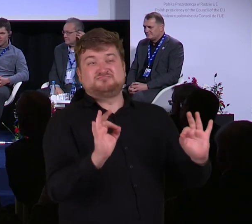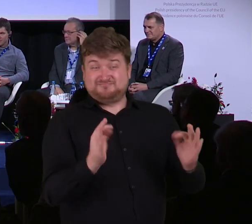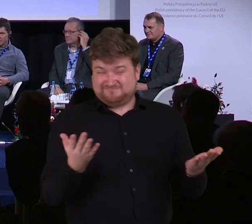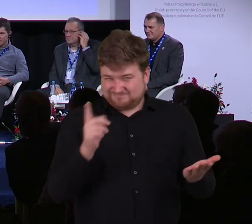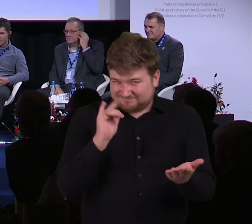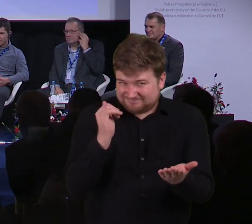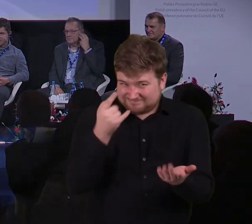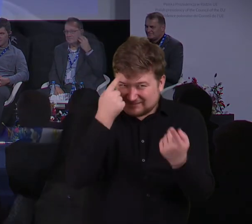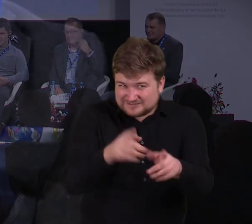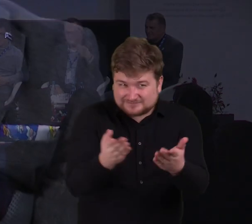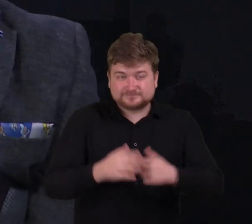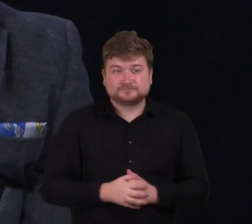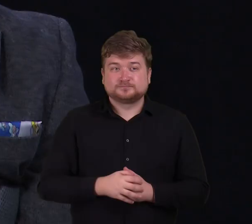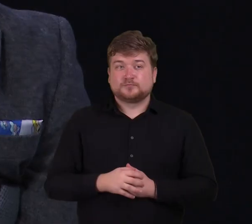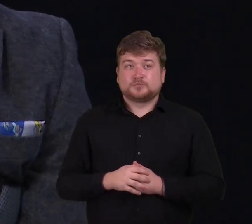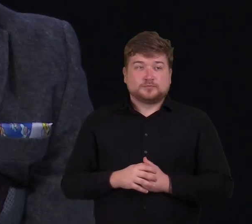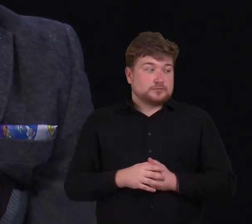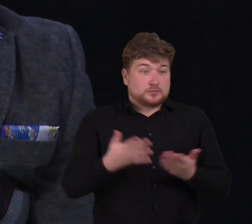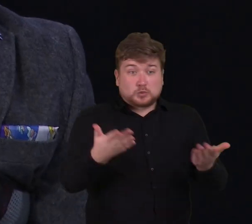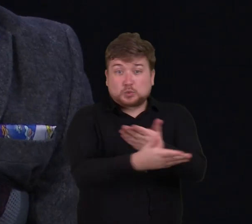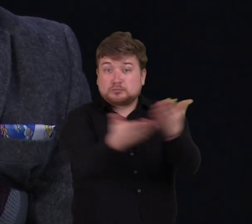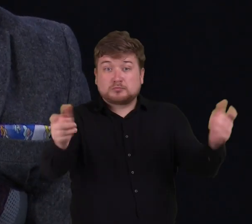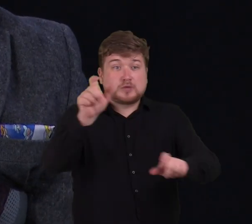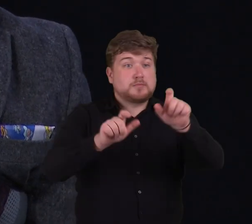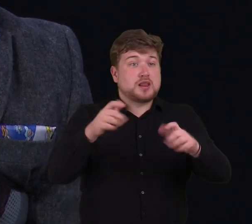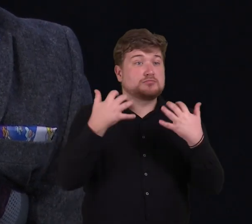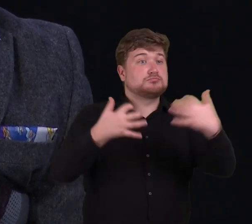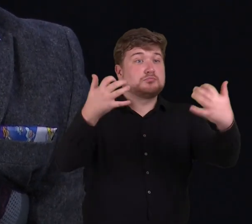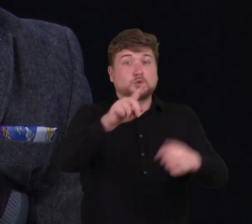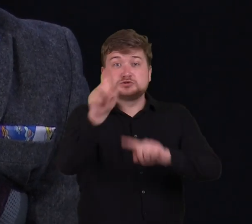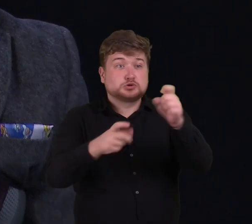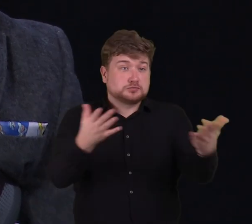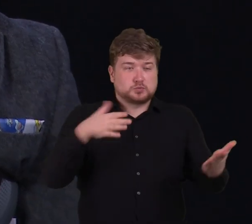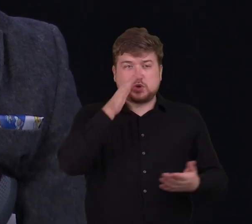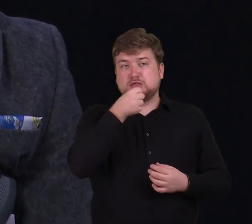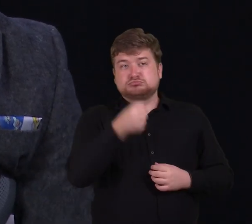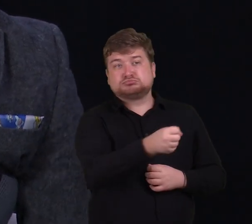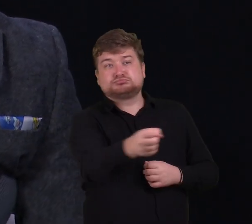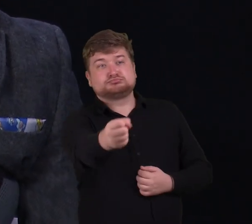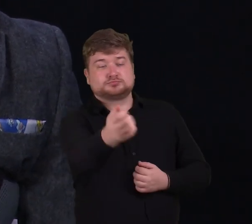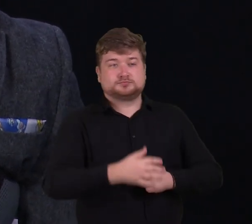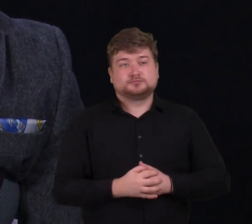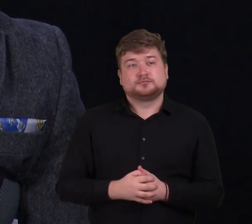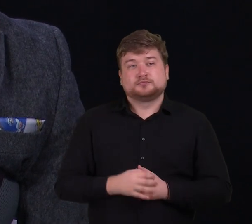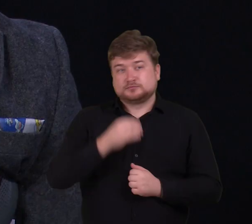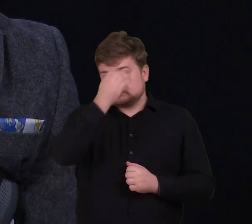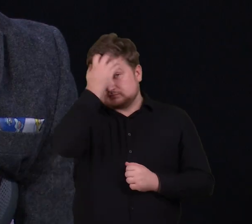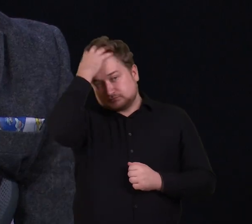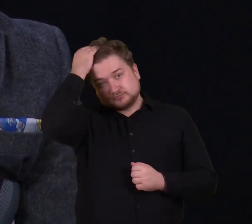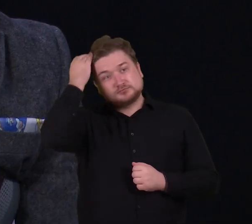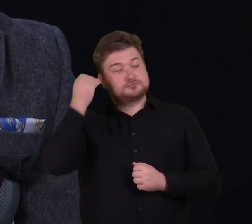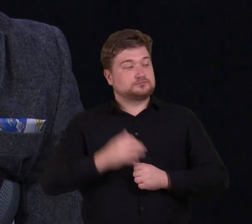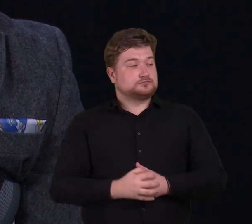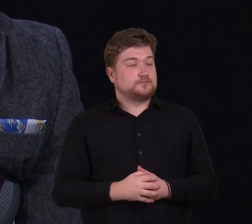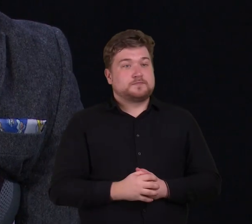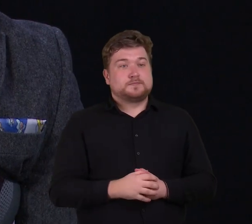wish now that the EU goes into power, not just Poland. Our shadow reporter have a question. Yeah, Michał. Yeah, because you've talked much